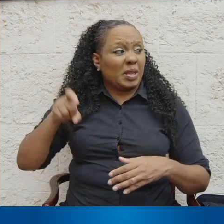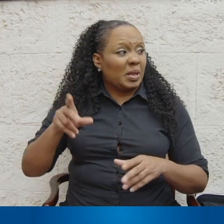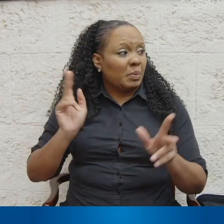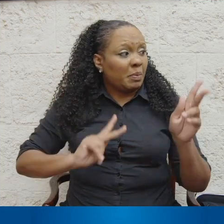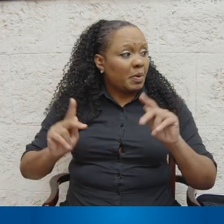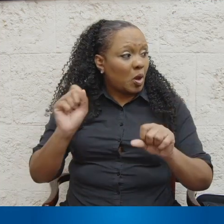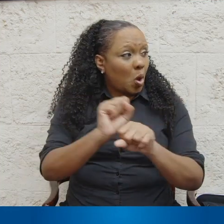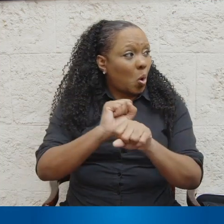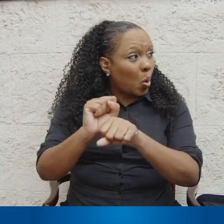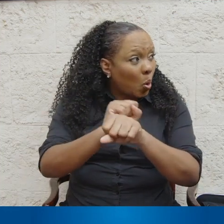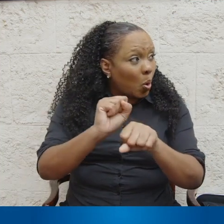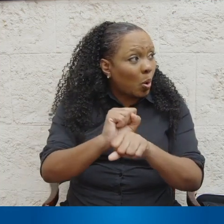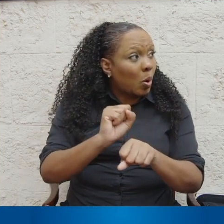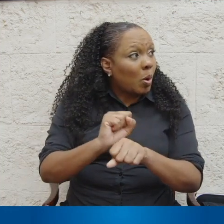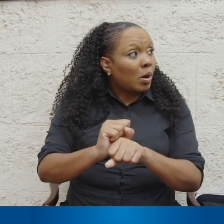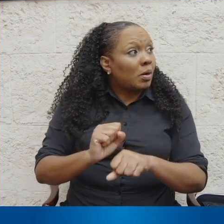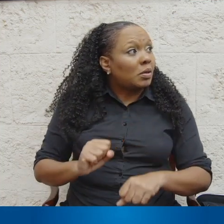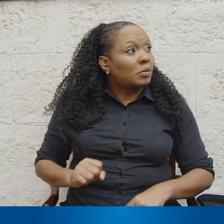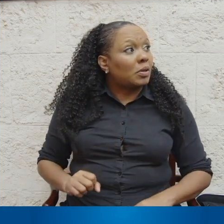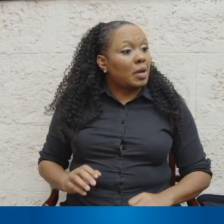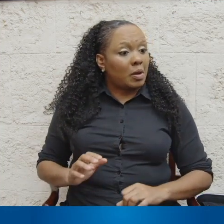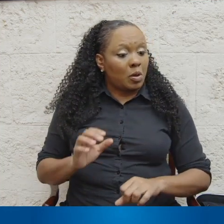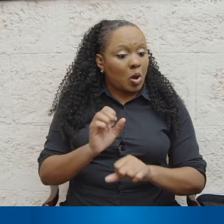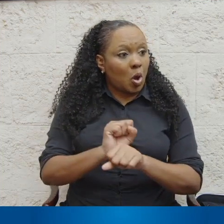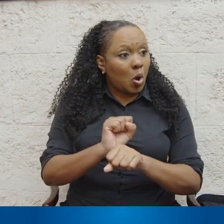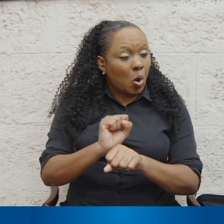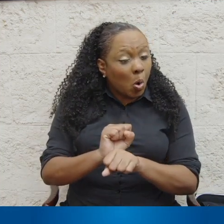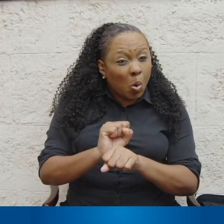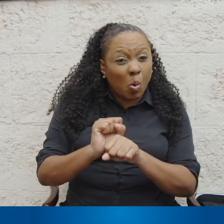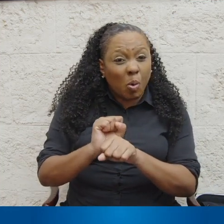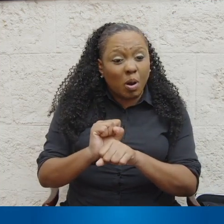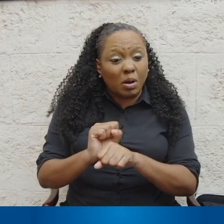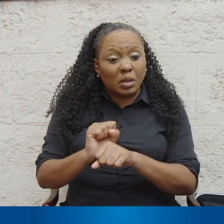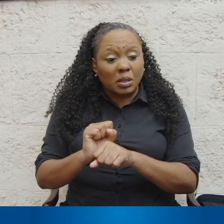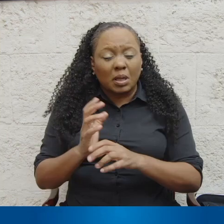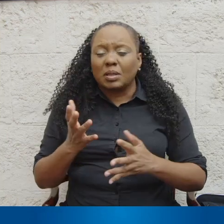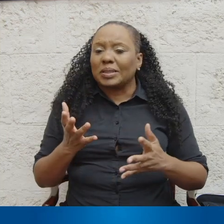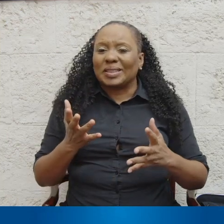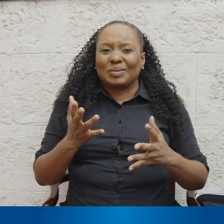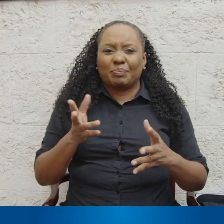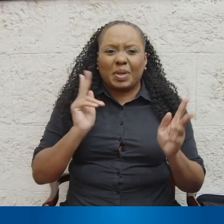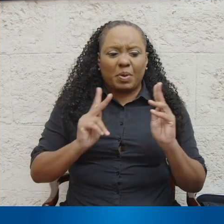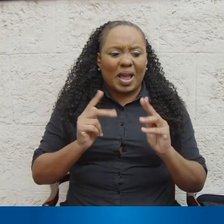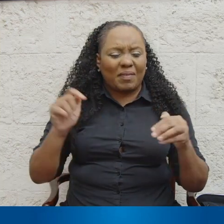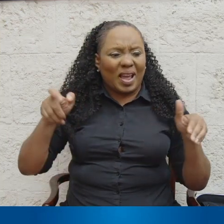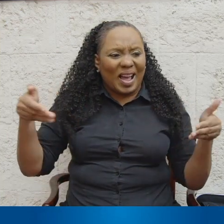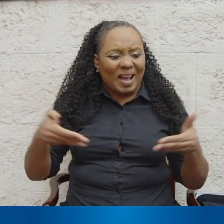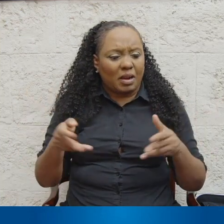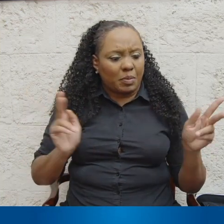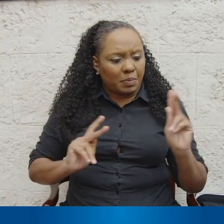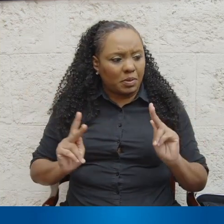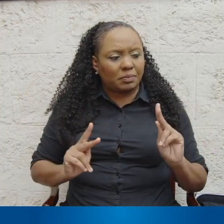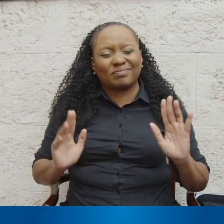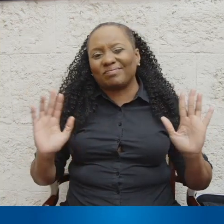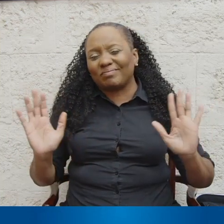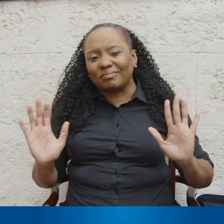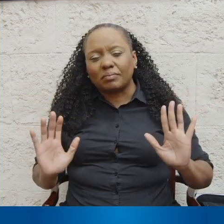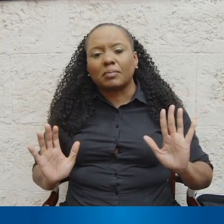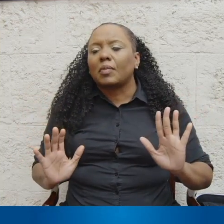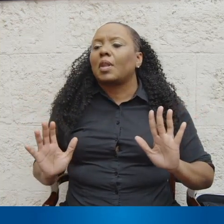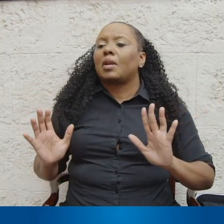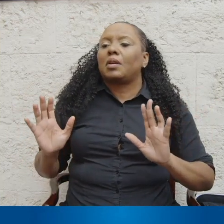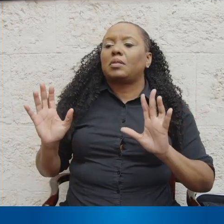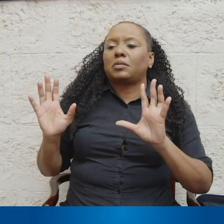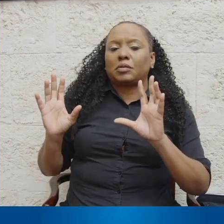think actually is that homeowners who may be able-bodied will be able to do it themselves. That's the first thing, because it can be done on the outside. where